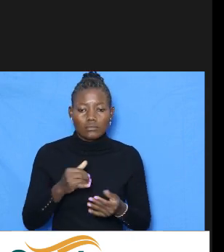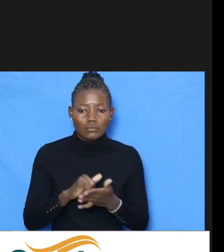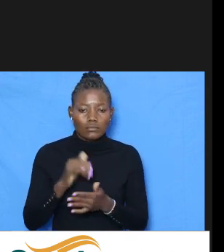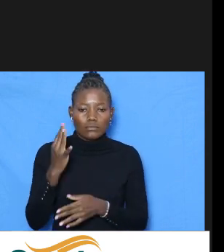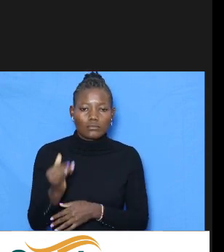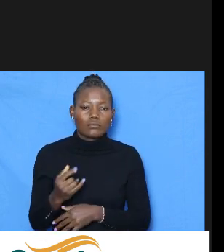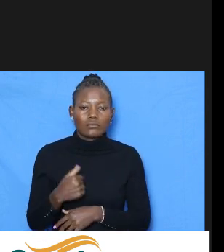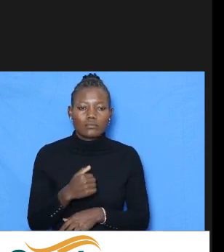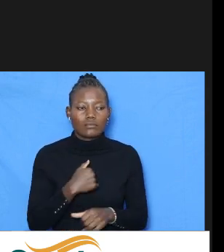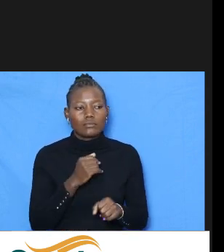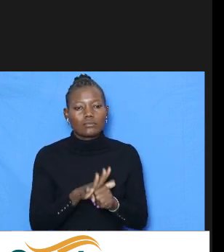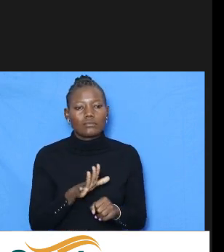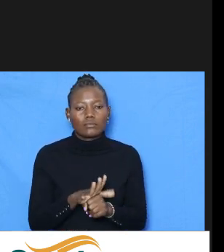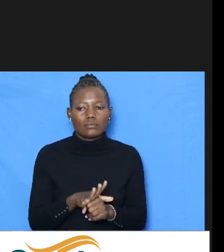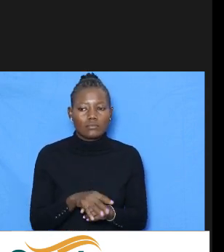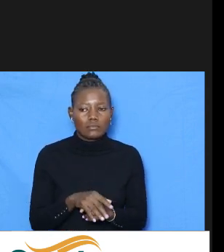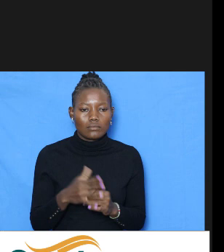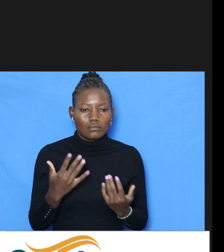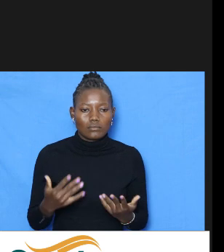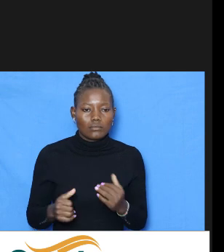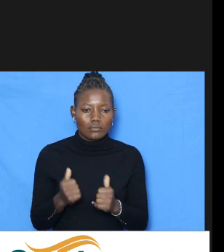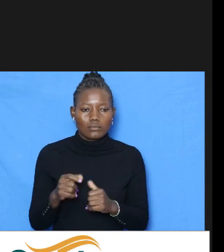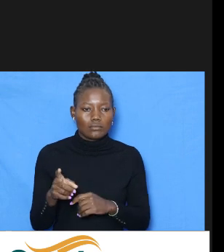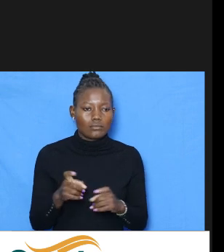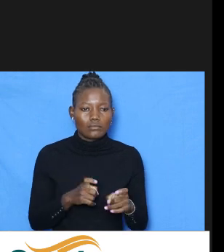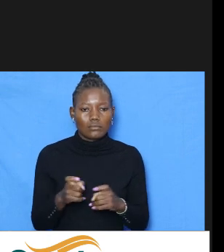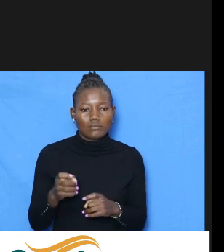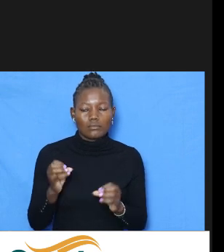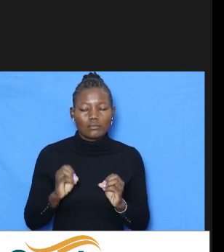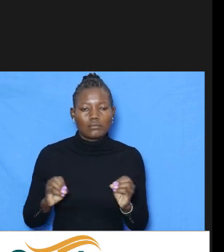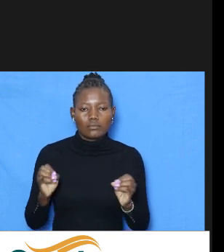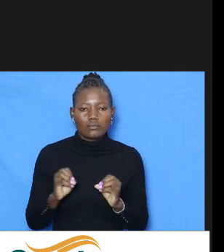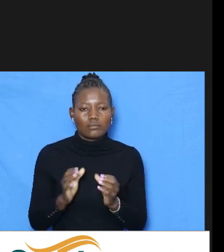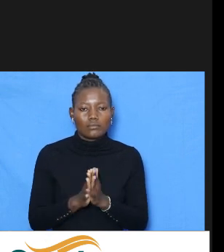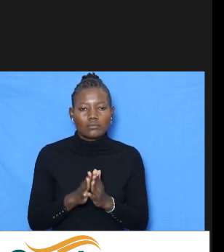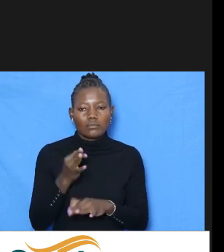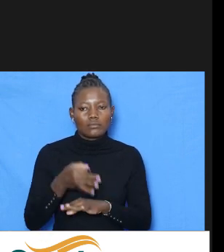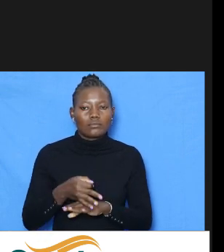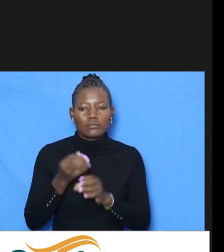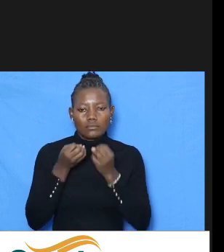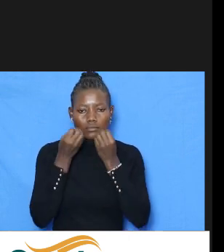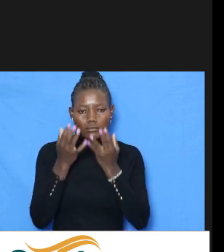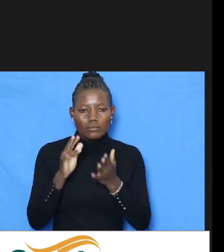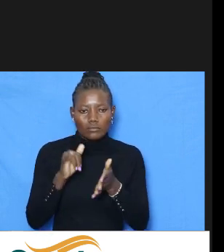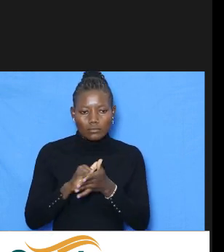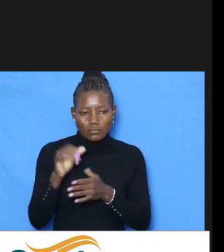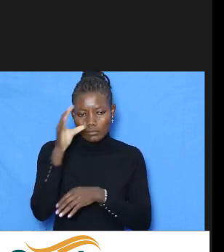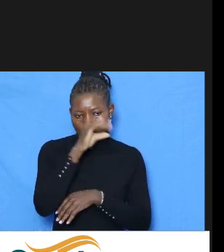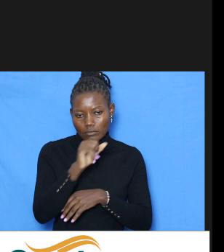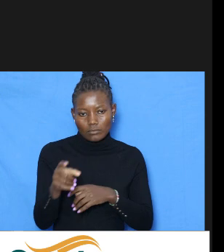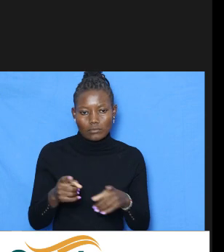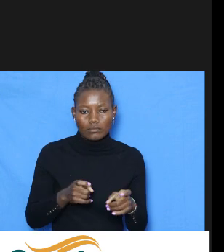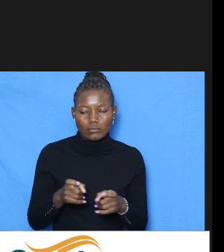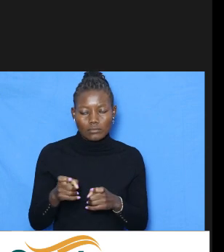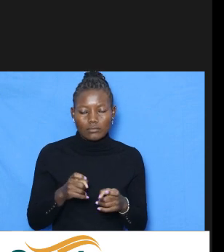have so many supplements, unregulated, all this false information. So that lack of regulation